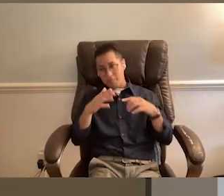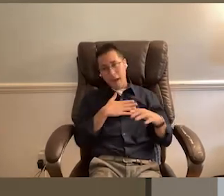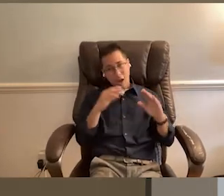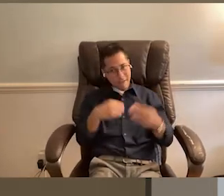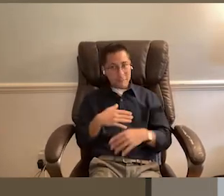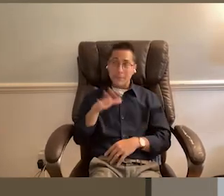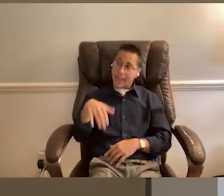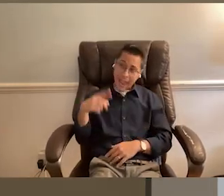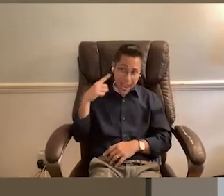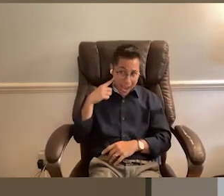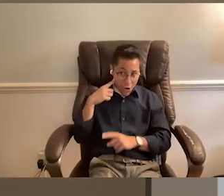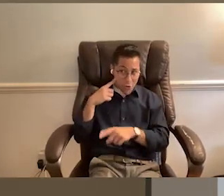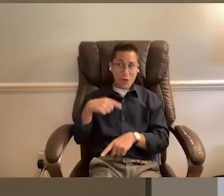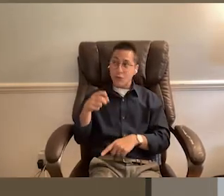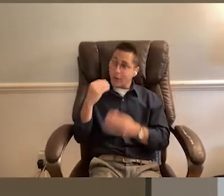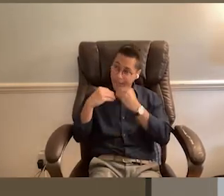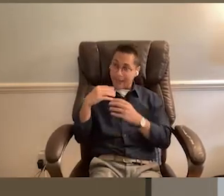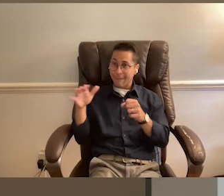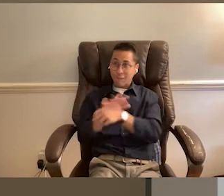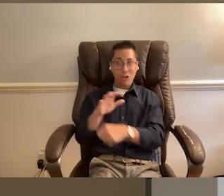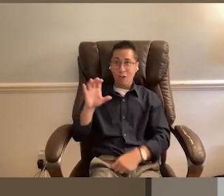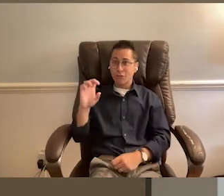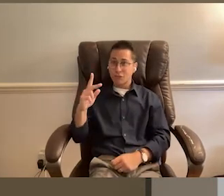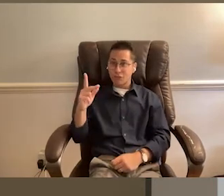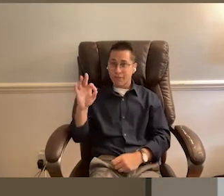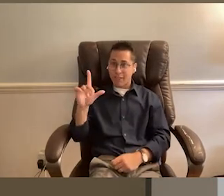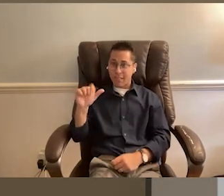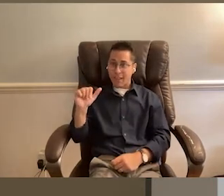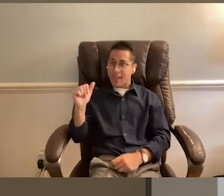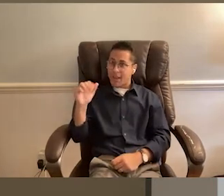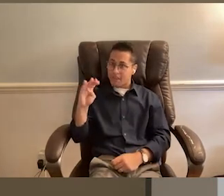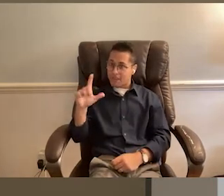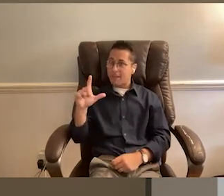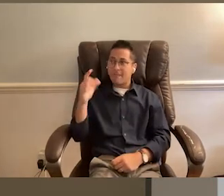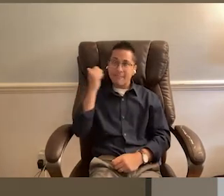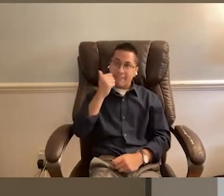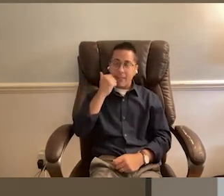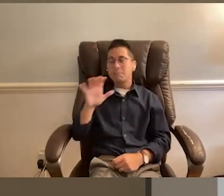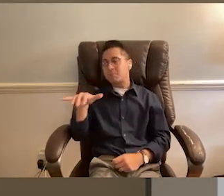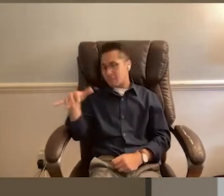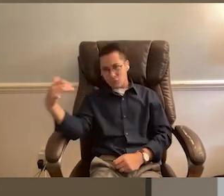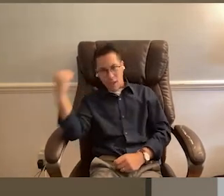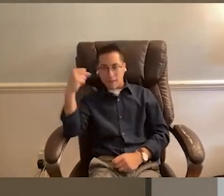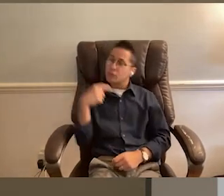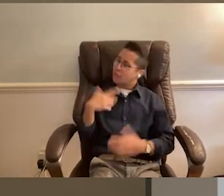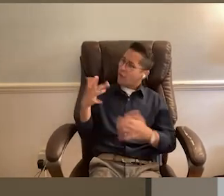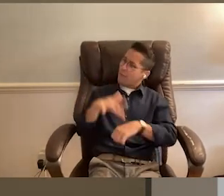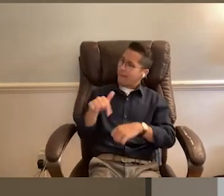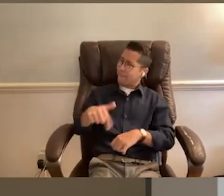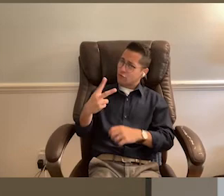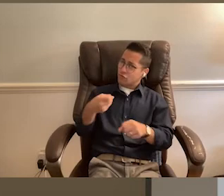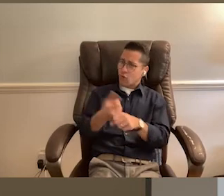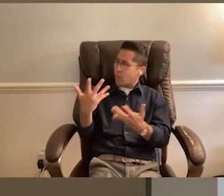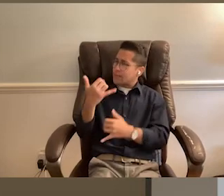doing? Because I tell them all before they even go into a classroom, because that's not something that you do in college. We had one professor, and he wrote